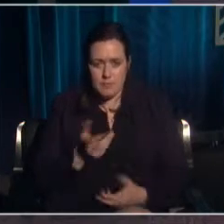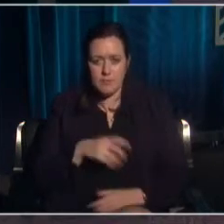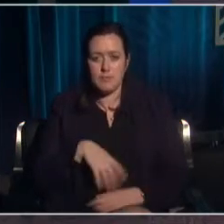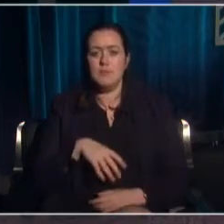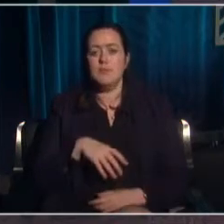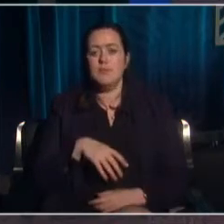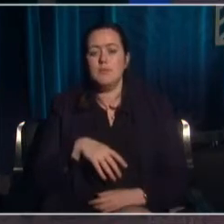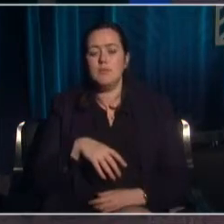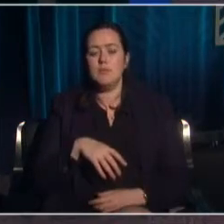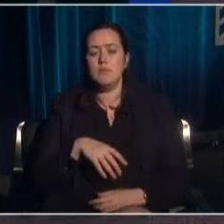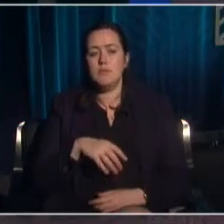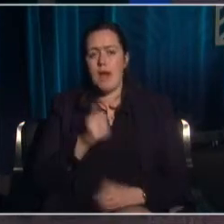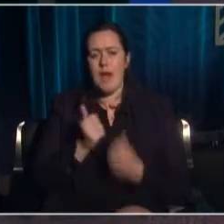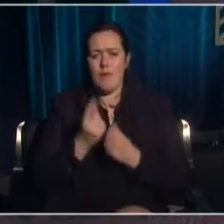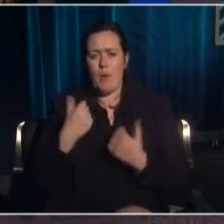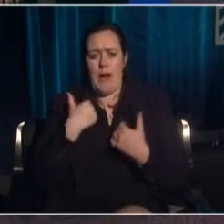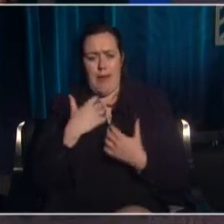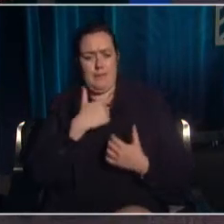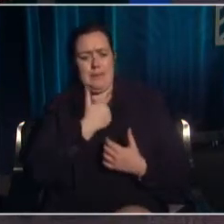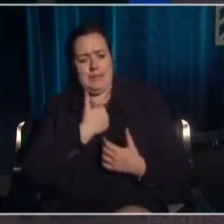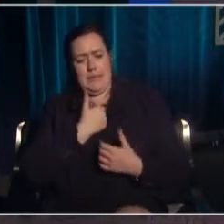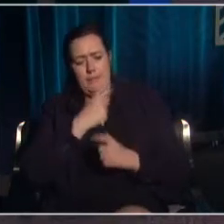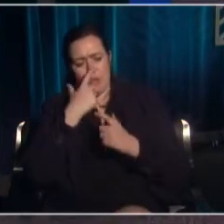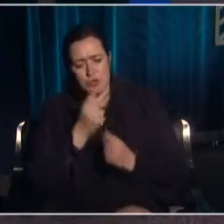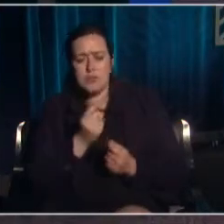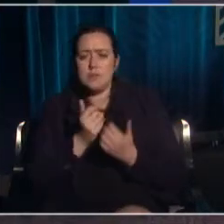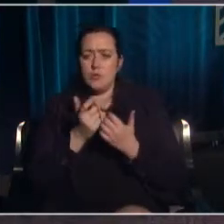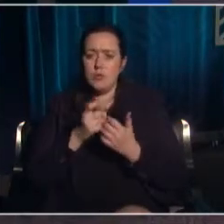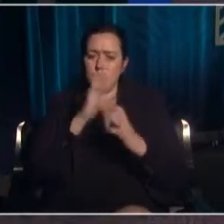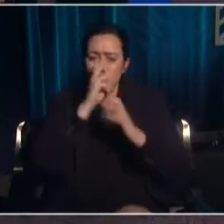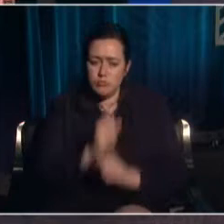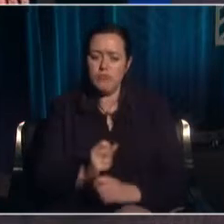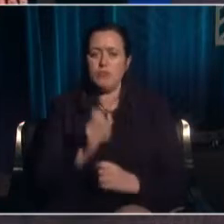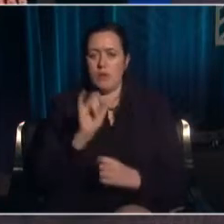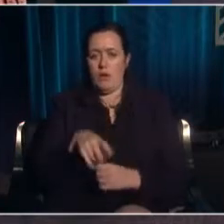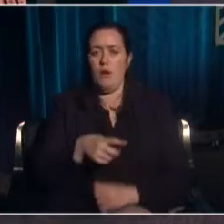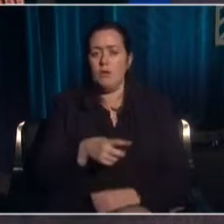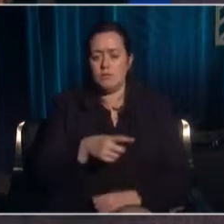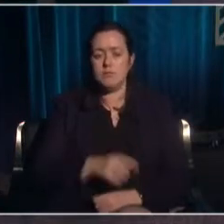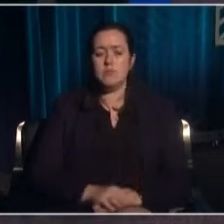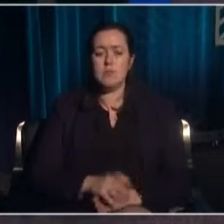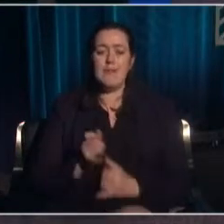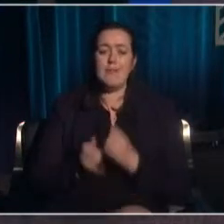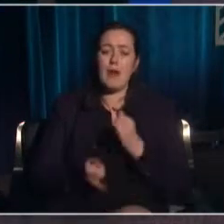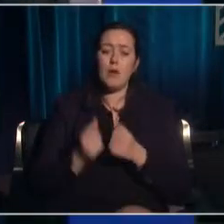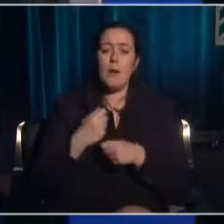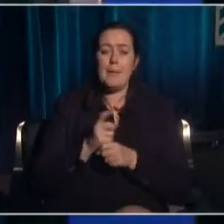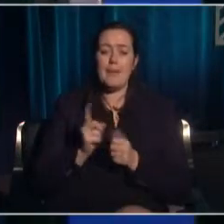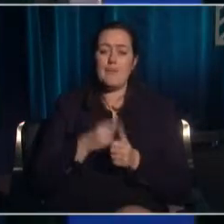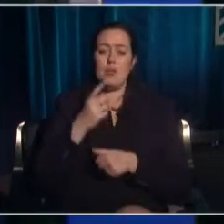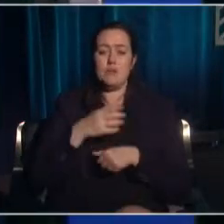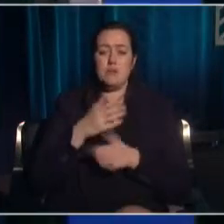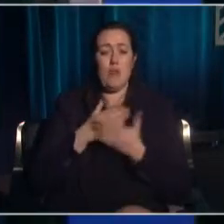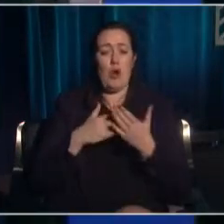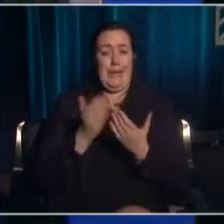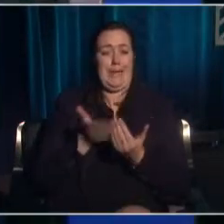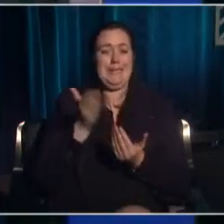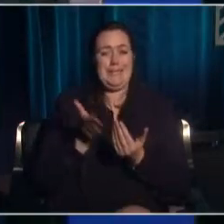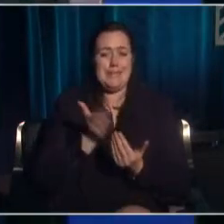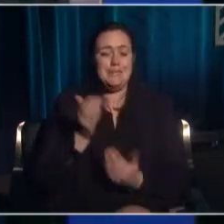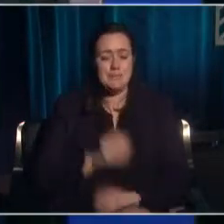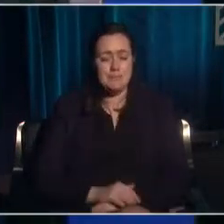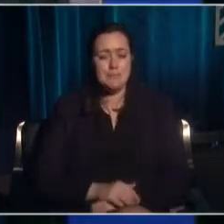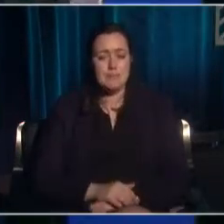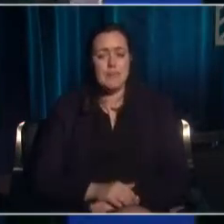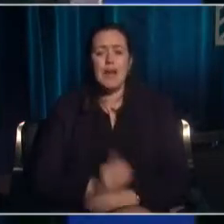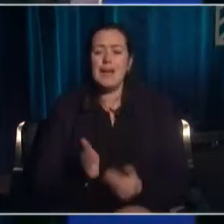Everyone's got self-interest. Why not appeal to it? Yeah, and then I think the final thing is make at least the first part of it easy. It's very easy to say